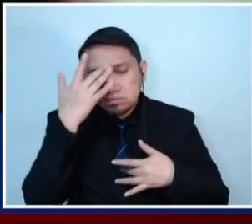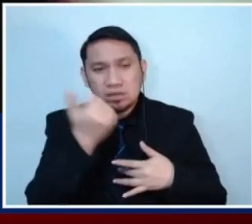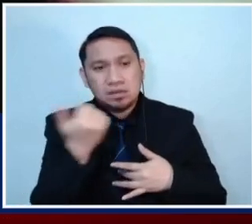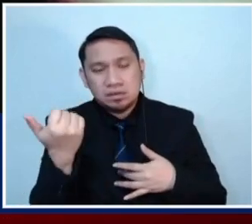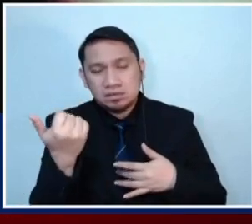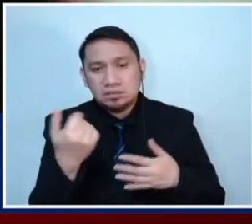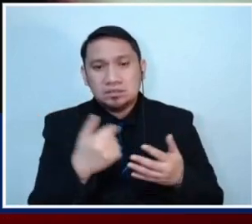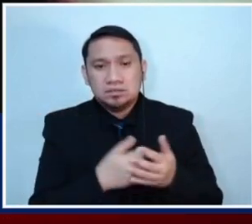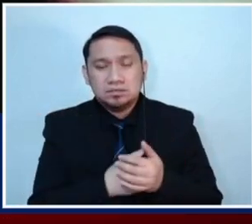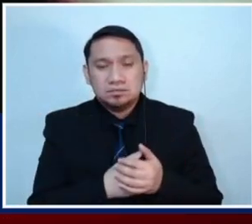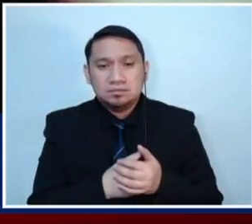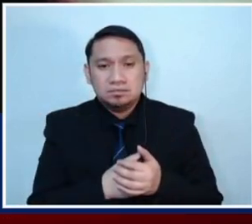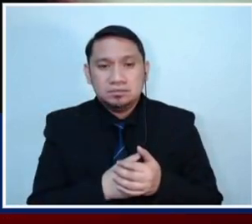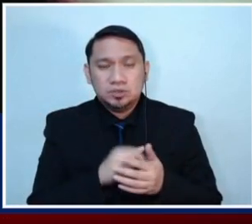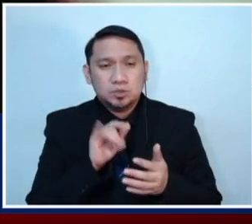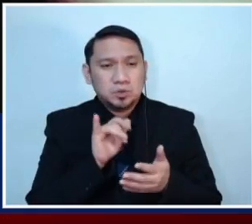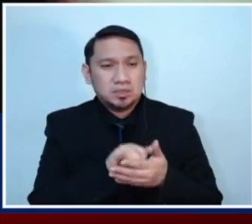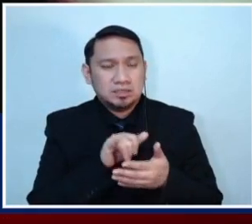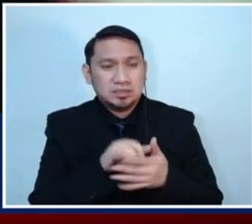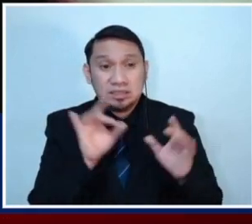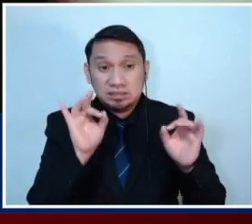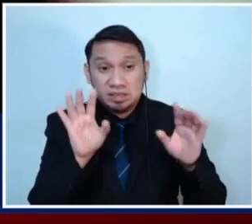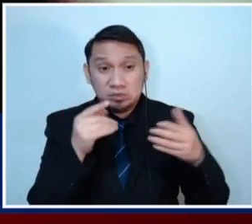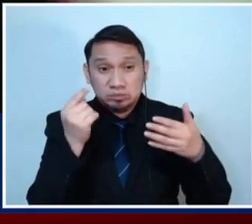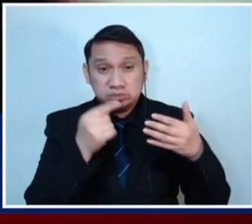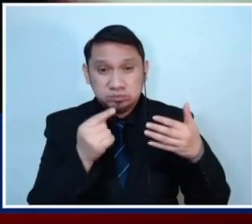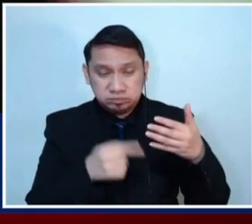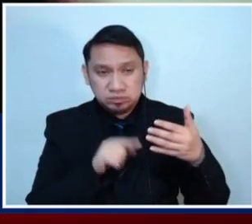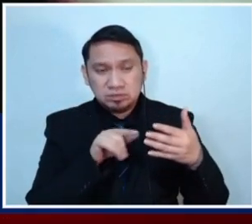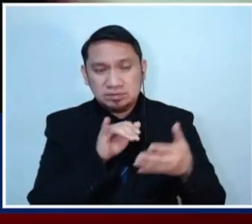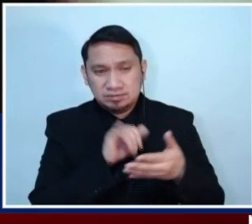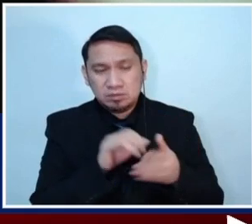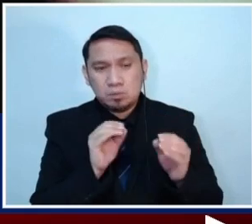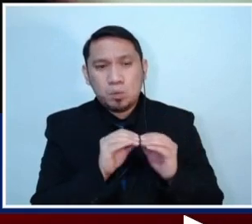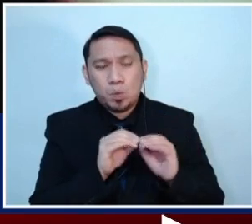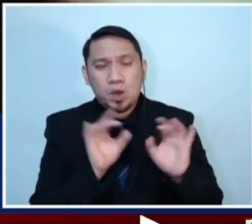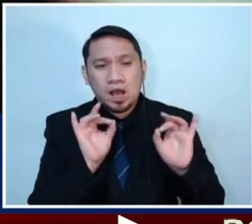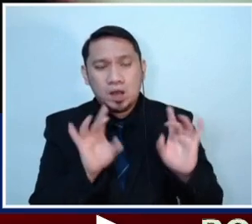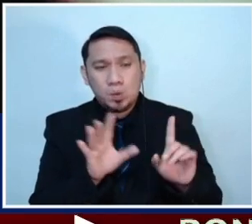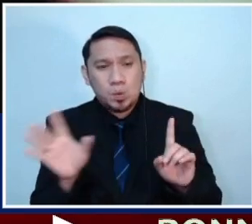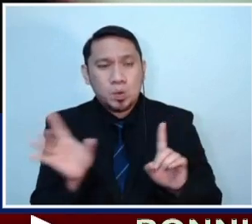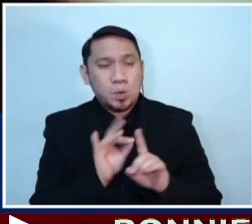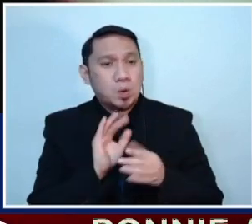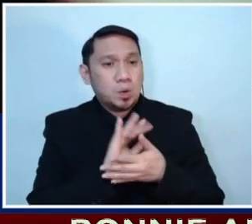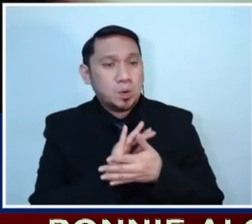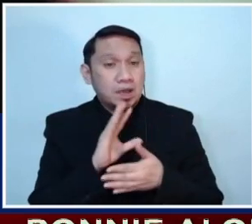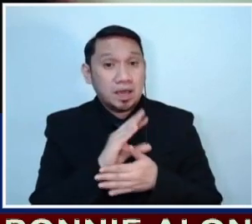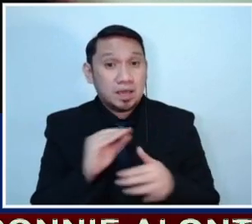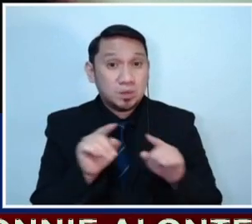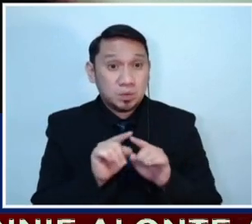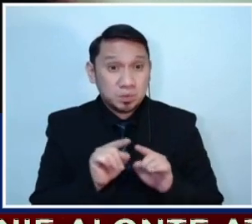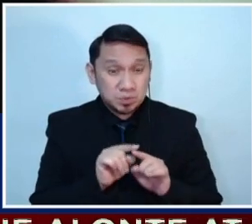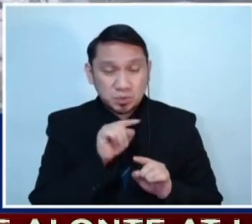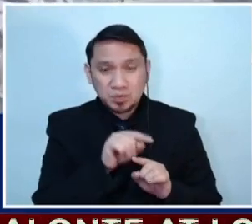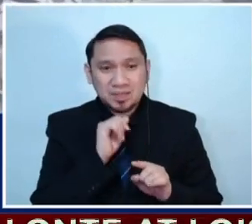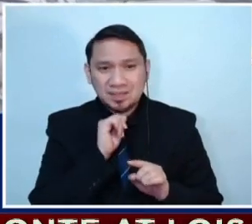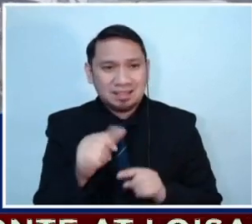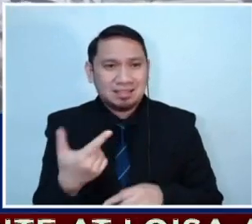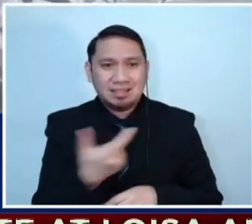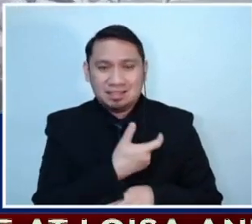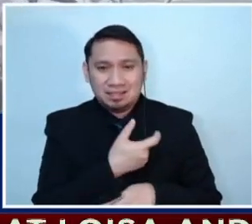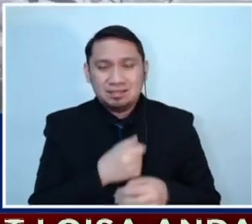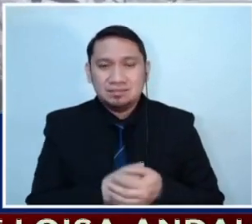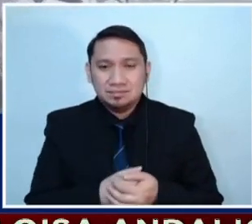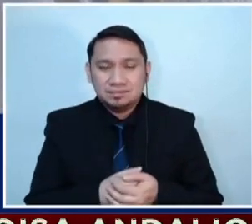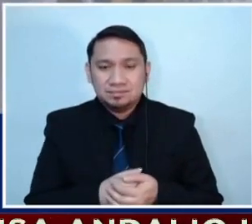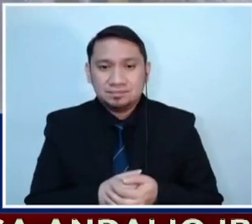these risk factors that will make them higher risk for severe COVID. Plus the fact that they are also not vaccinated. So, maging